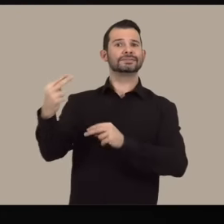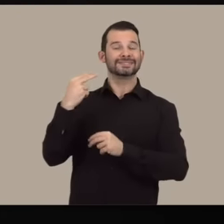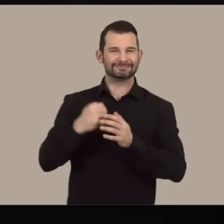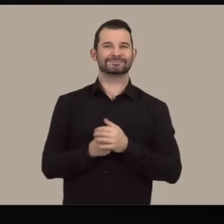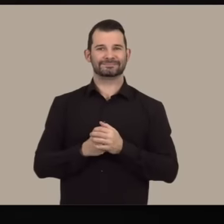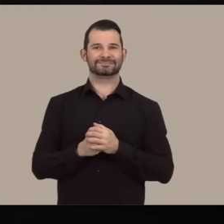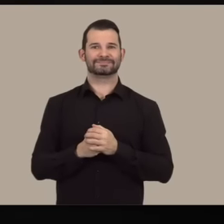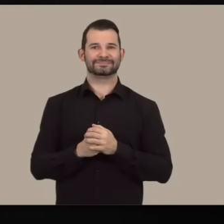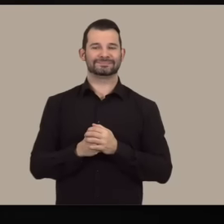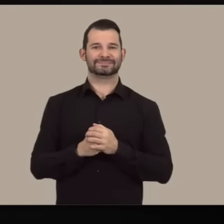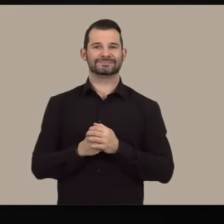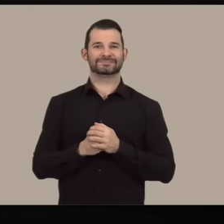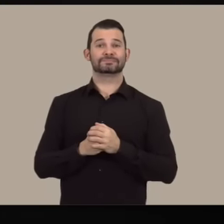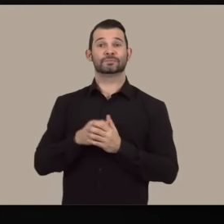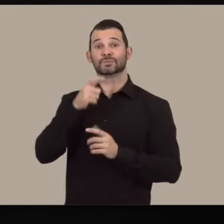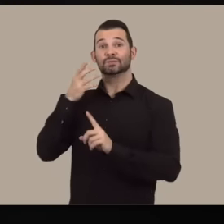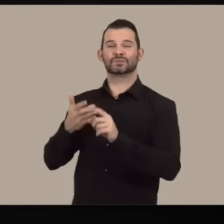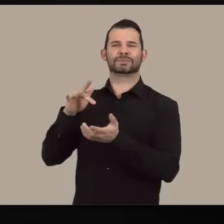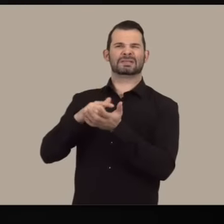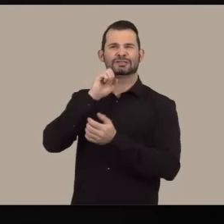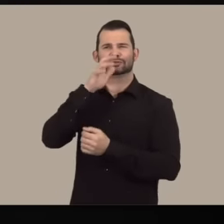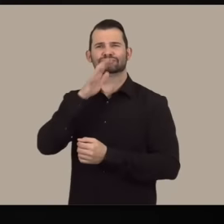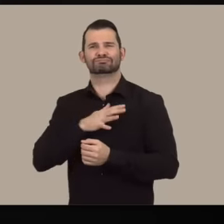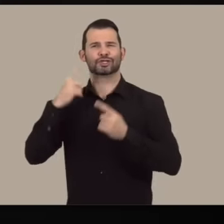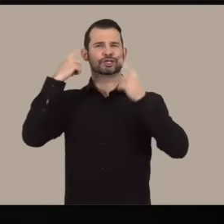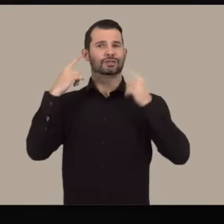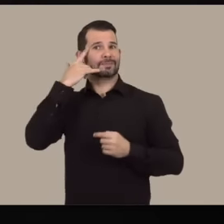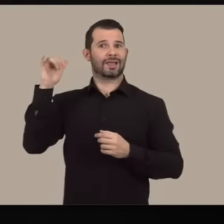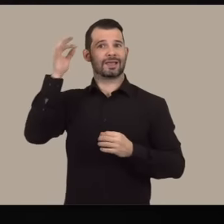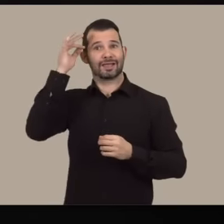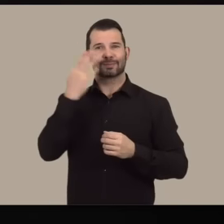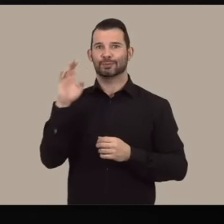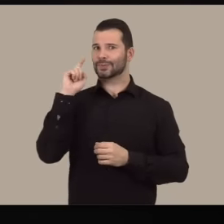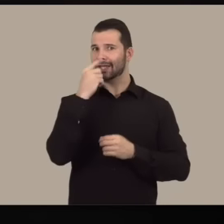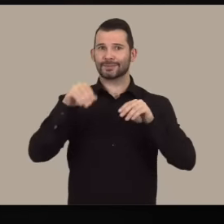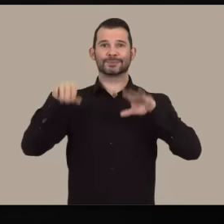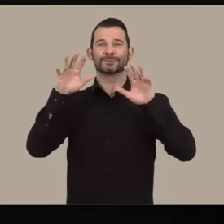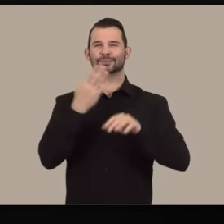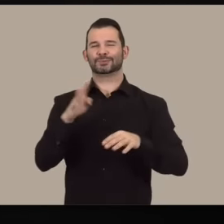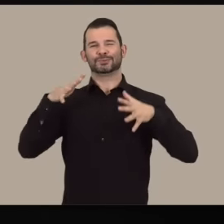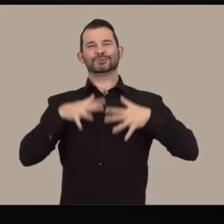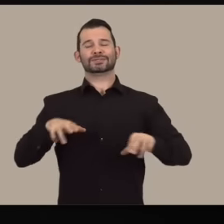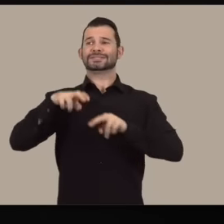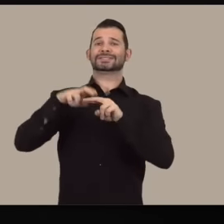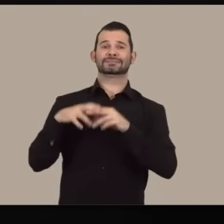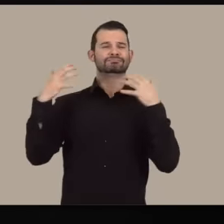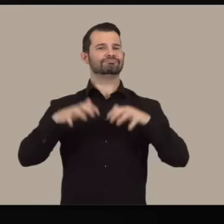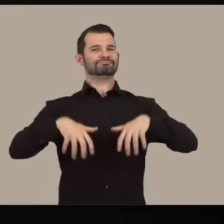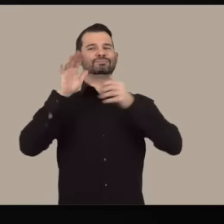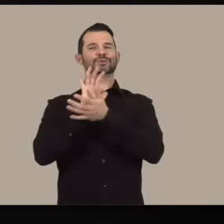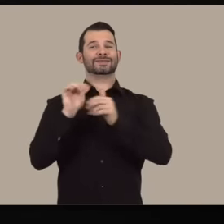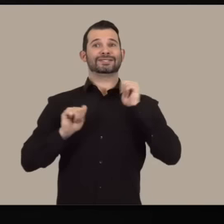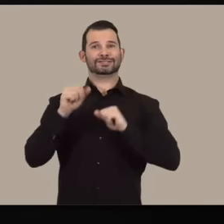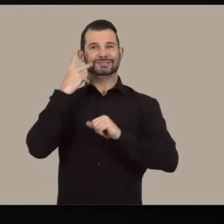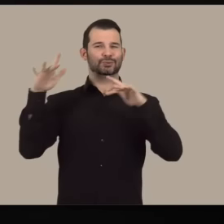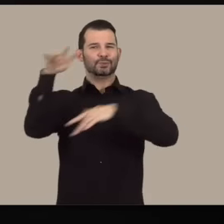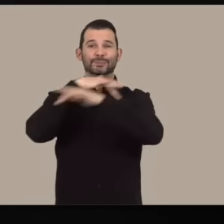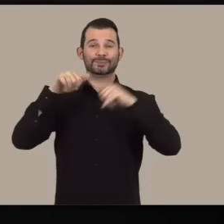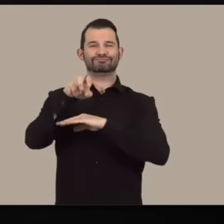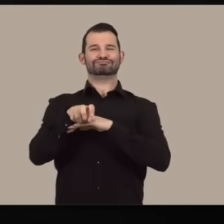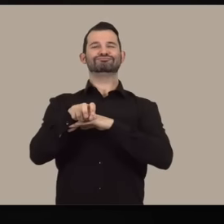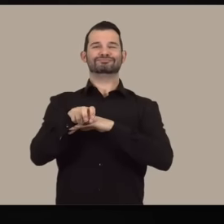for those who cannot see me. I'm a middle-aged woman with curly blonde hair and blue eyes, wearing a blue dress, and I'm